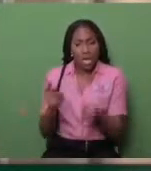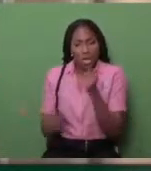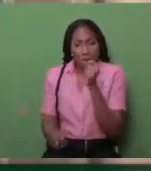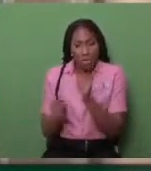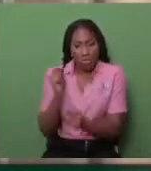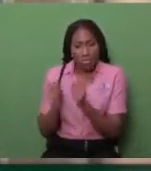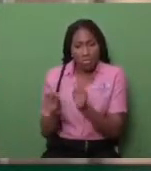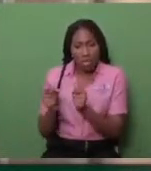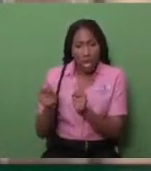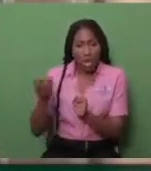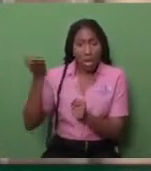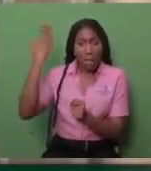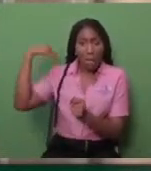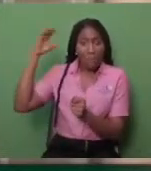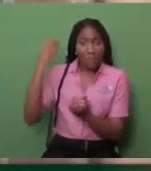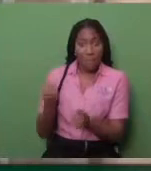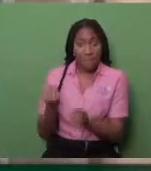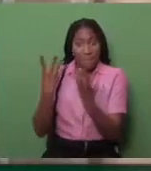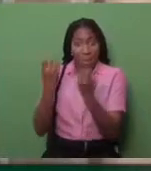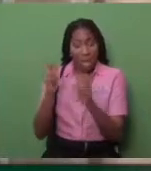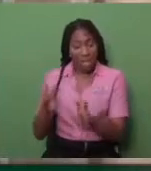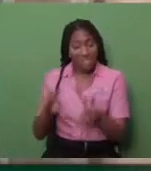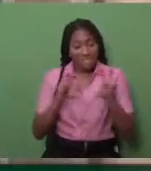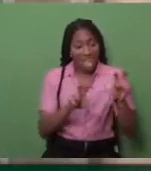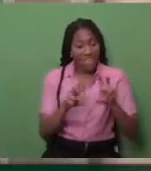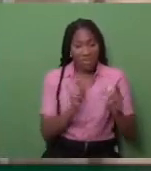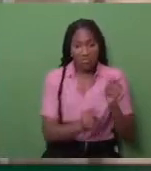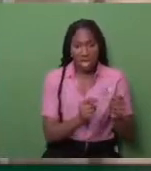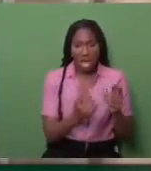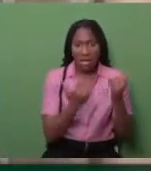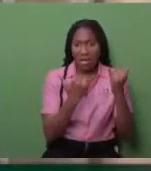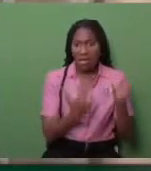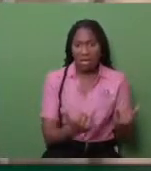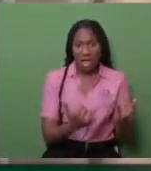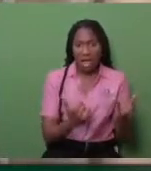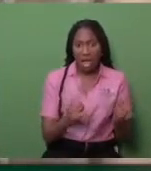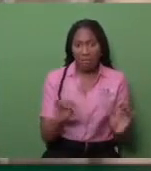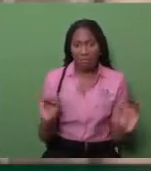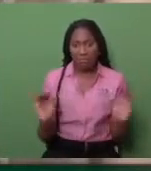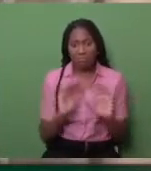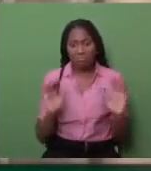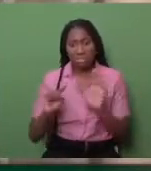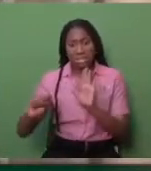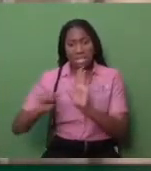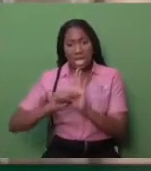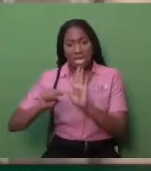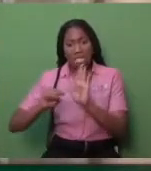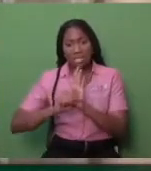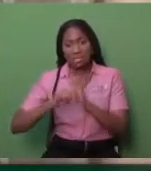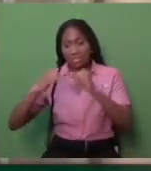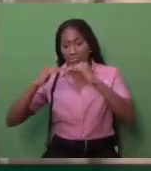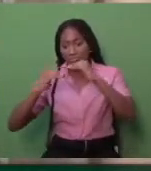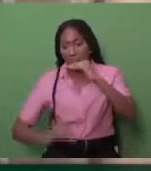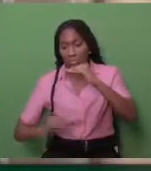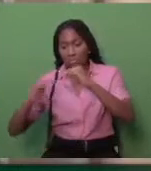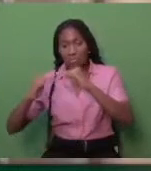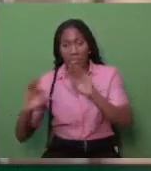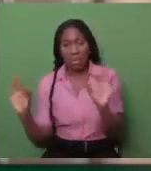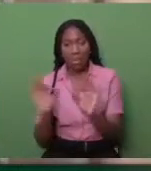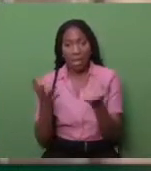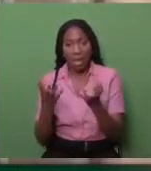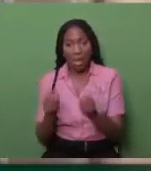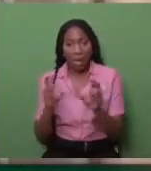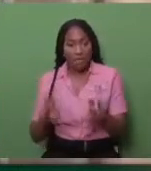flows, foreign direct investment flows, to negative, as I said before, minus 11 point something? How can you be the best